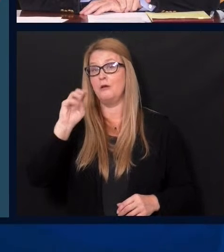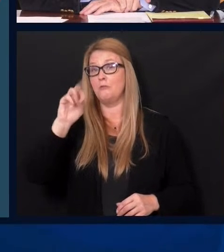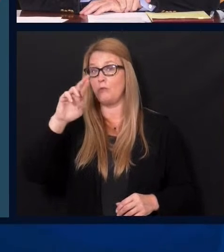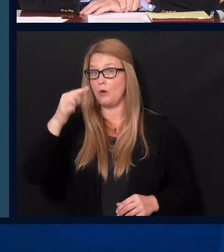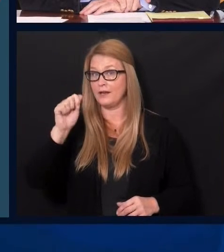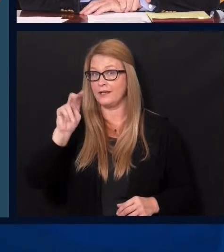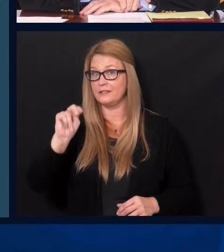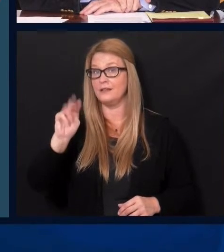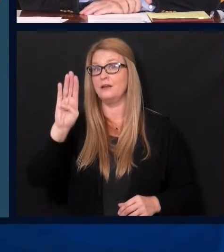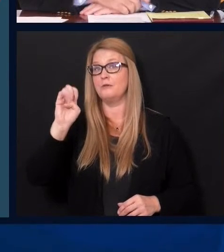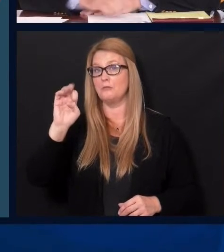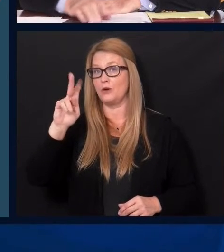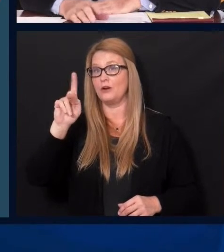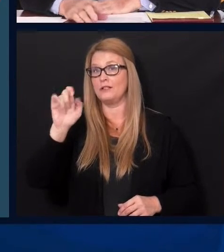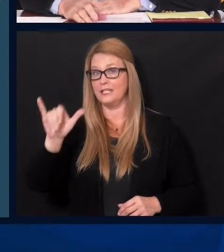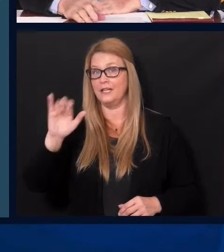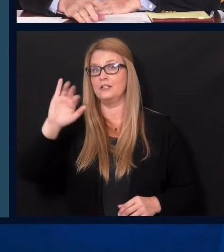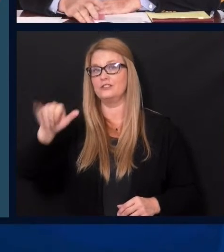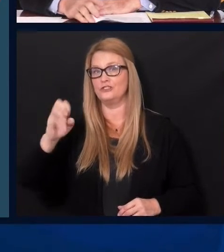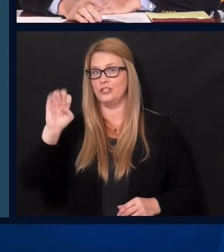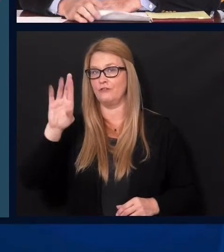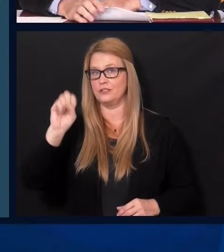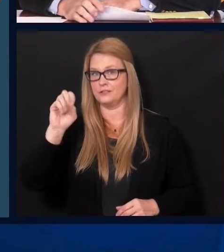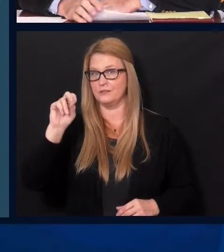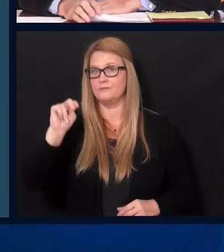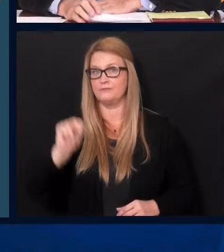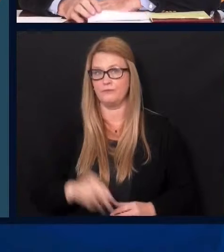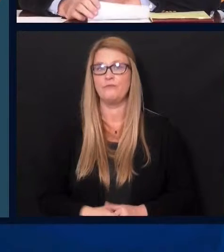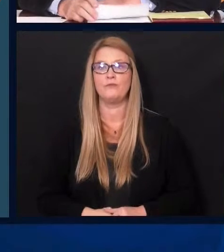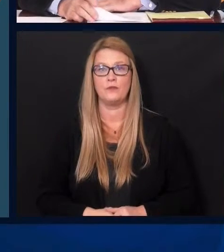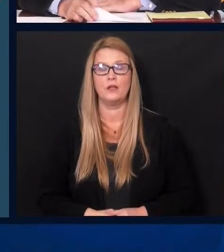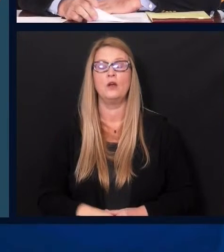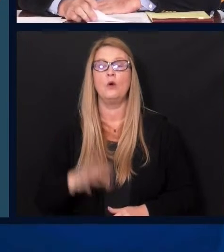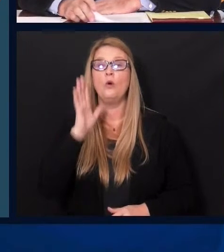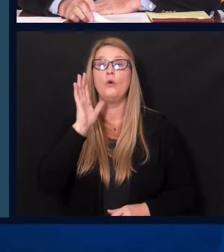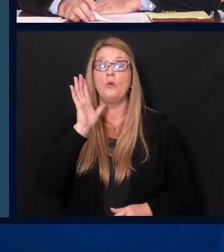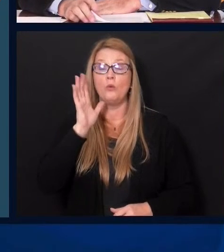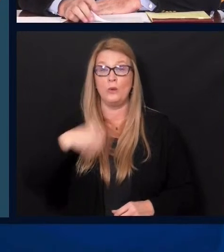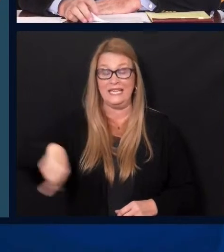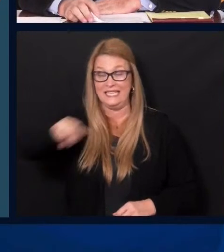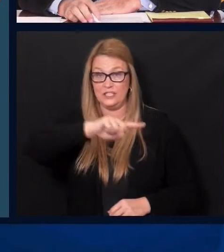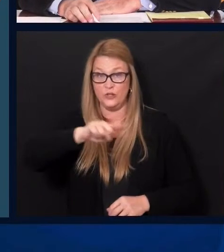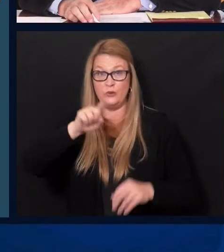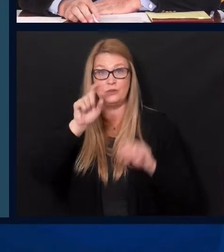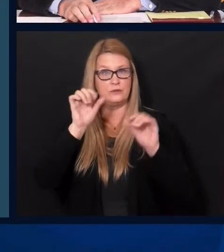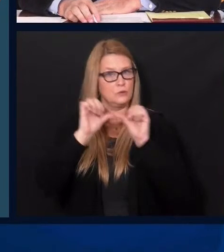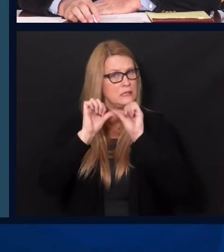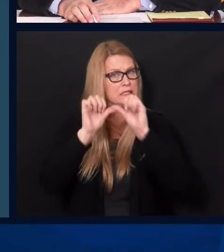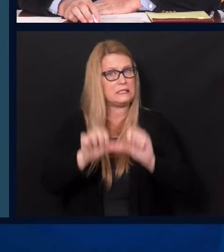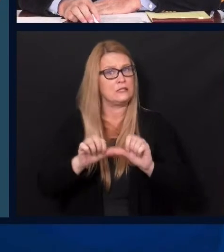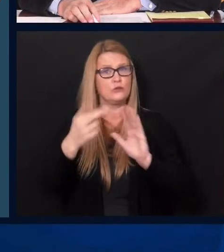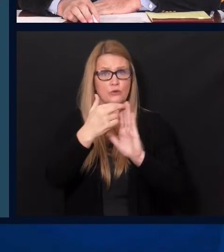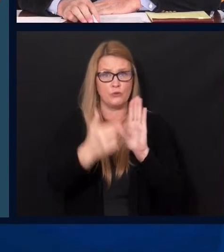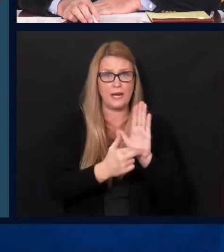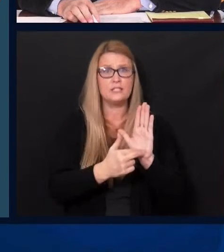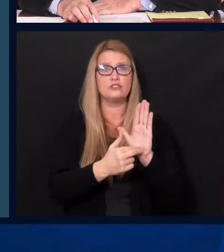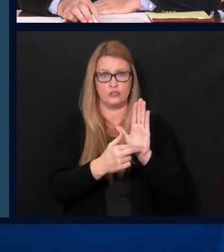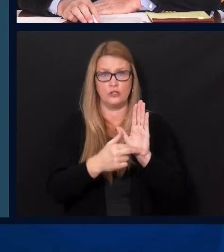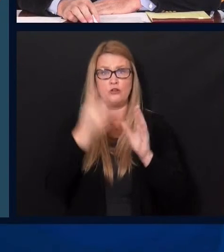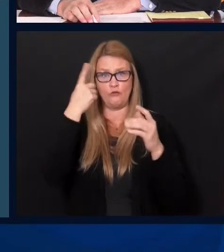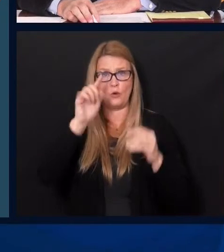Morgan, Berkeley, and Jefferson counties. We need you to really get after getting our people, your people in those